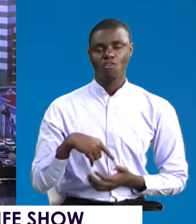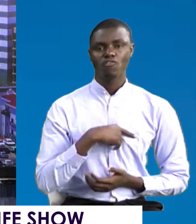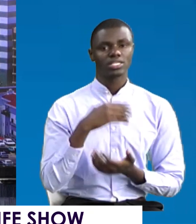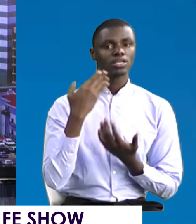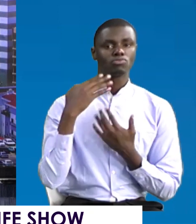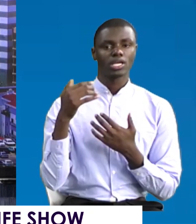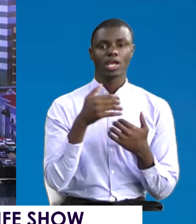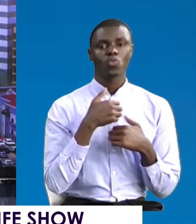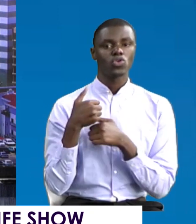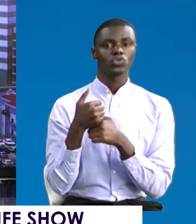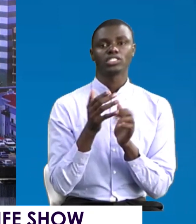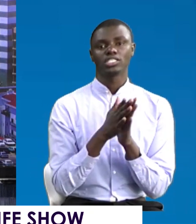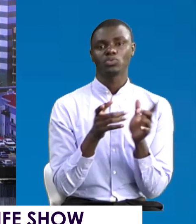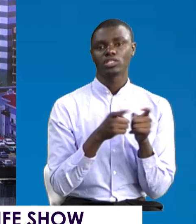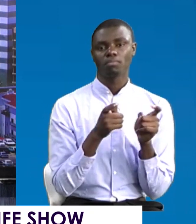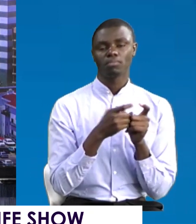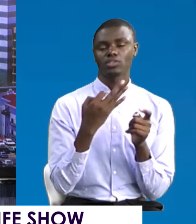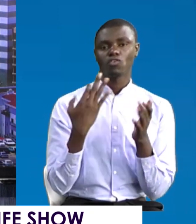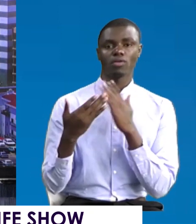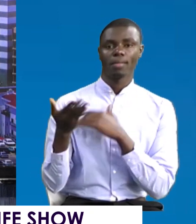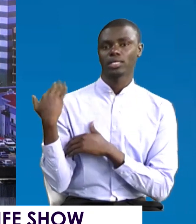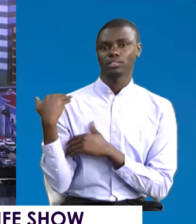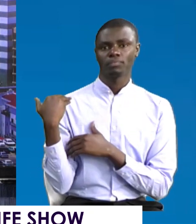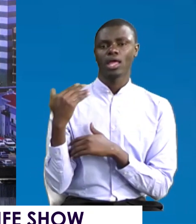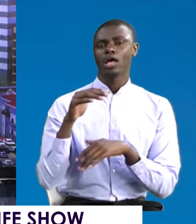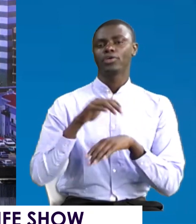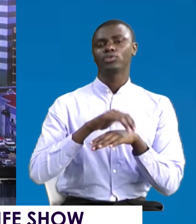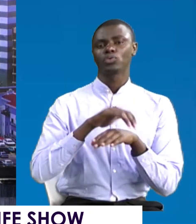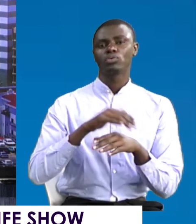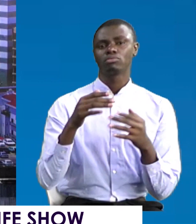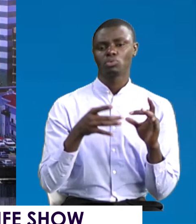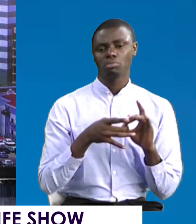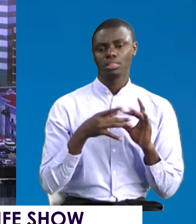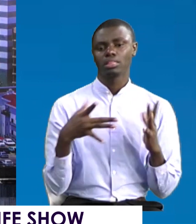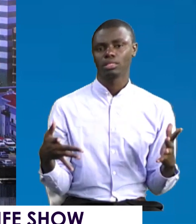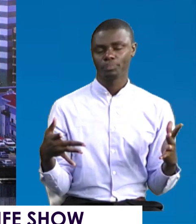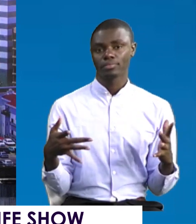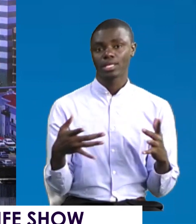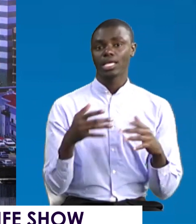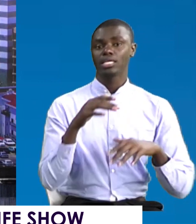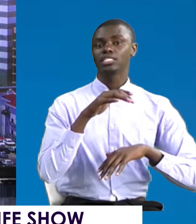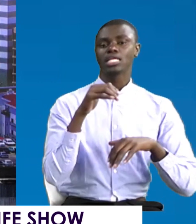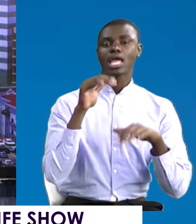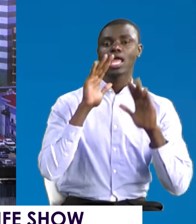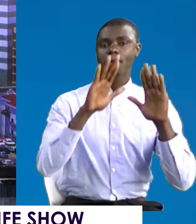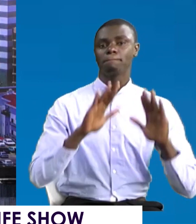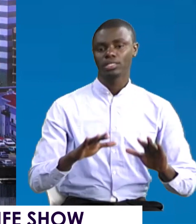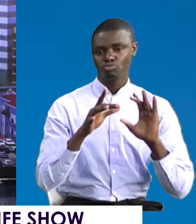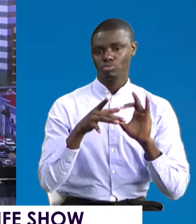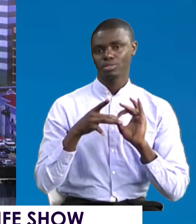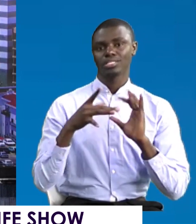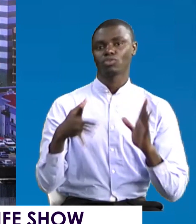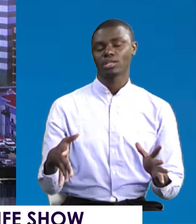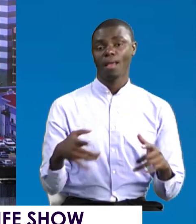want to associate with the pains of the past. It is good to disconnect. It is important to